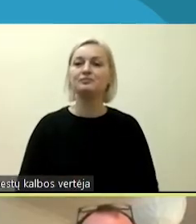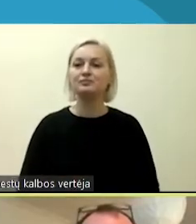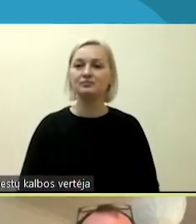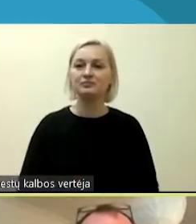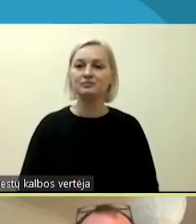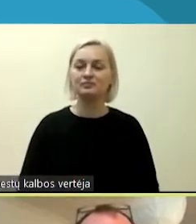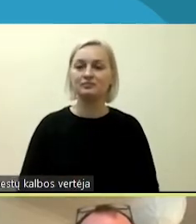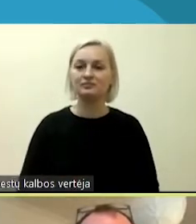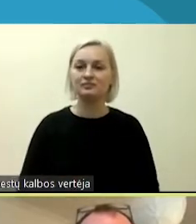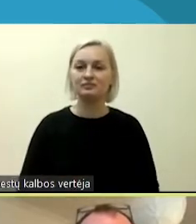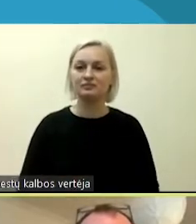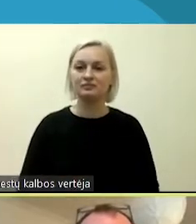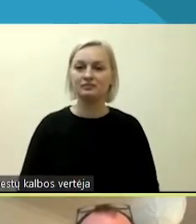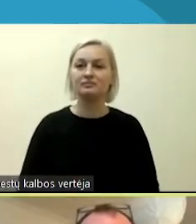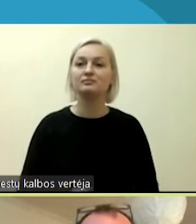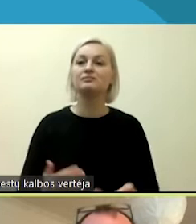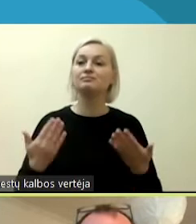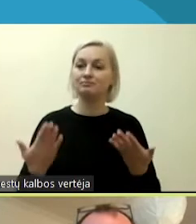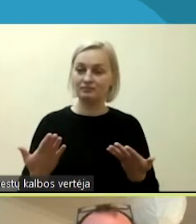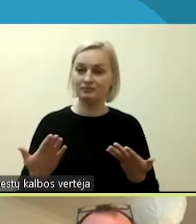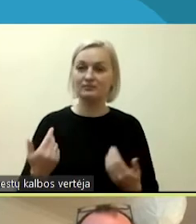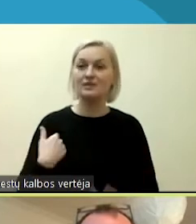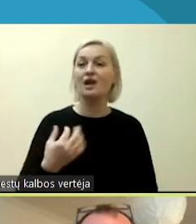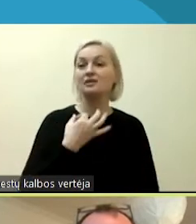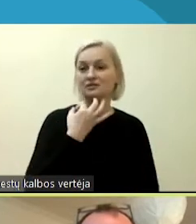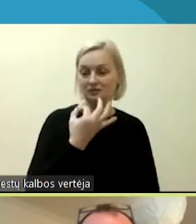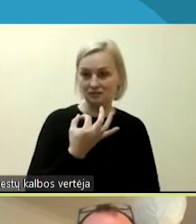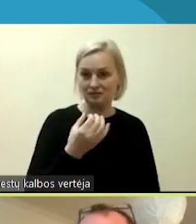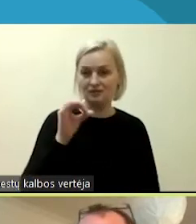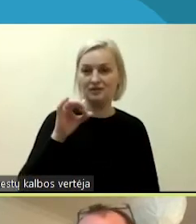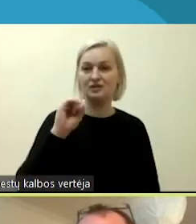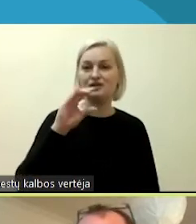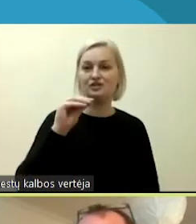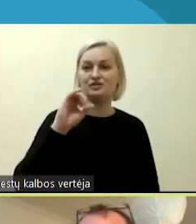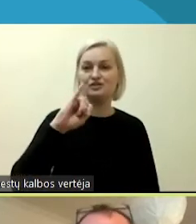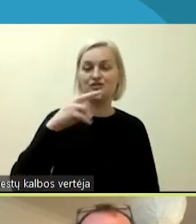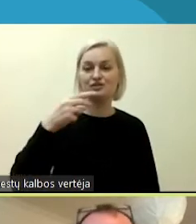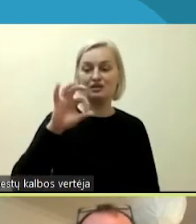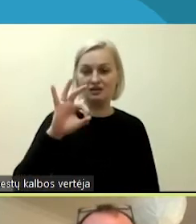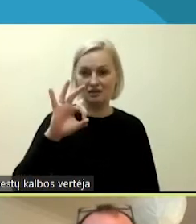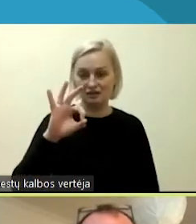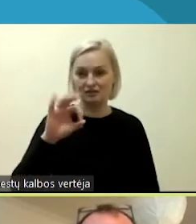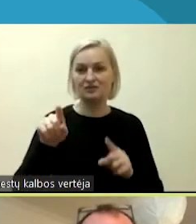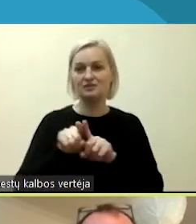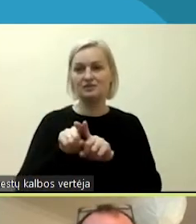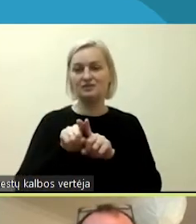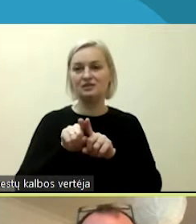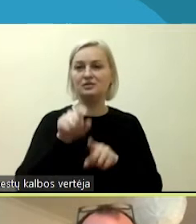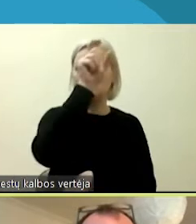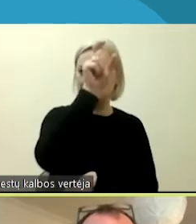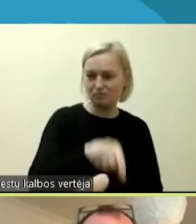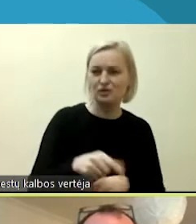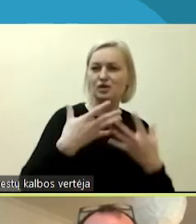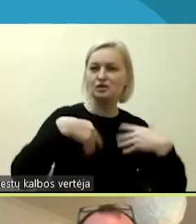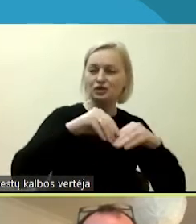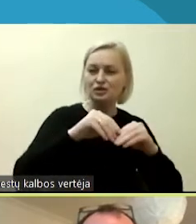I'm Shane O'Curry. I'm the director of INR, the Irish Network Against Racism. I'll try and get through this as quickly as I can to give us time for a